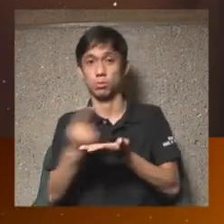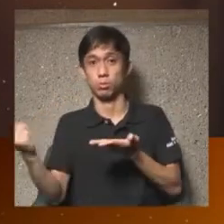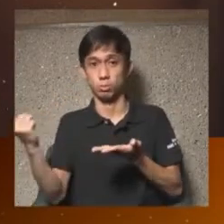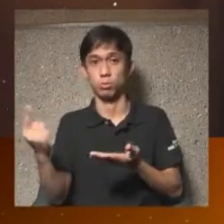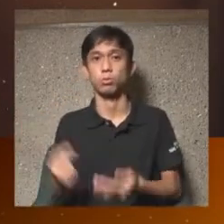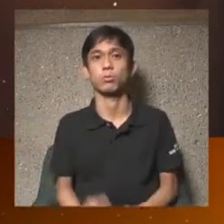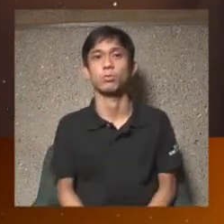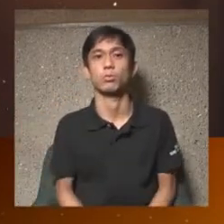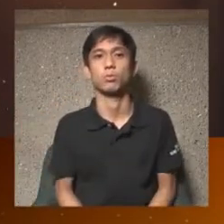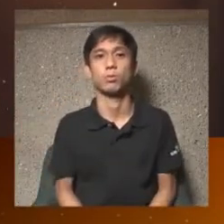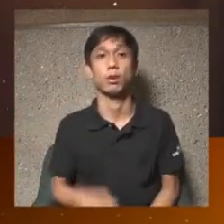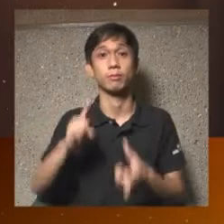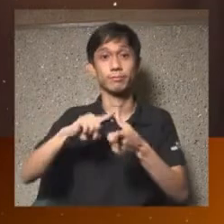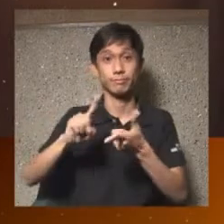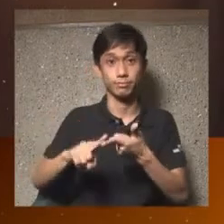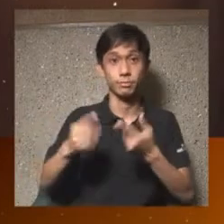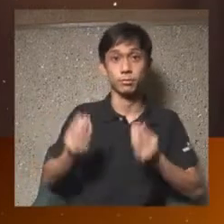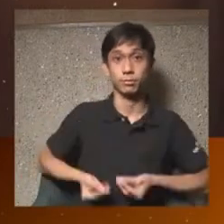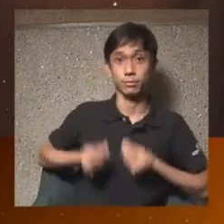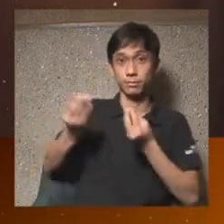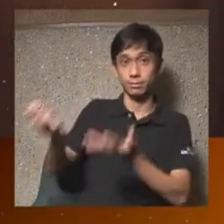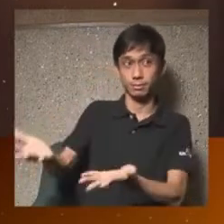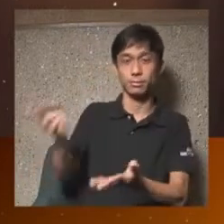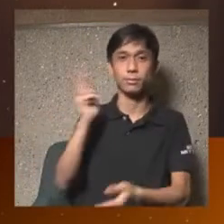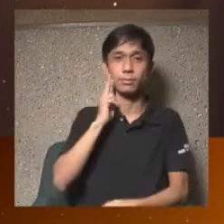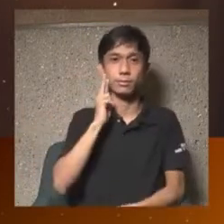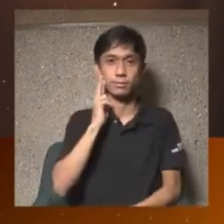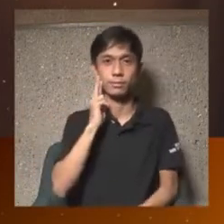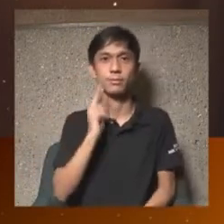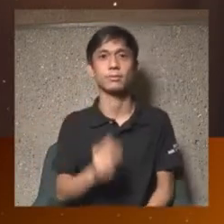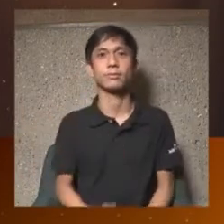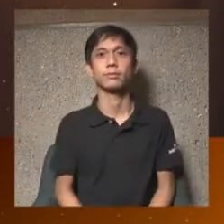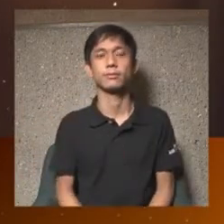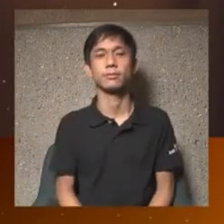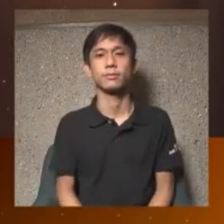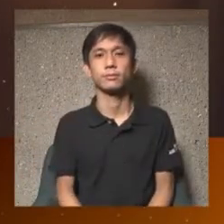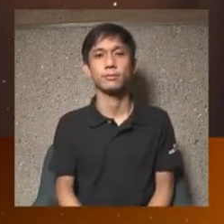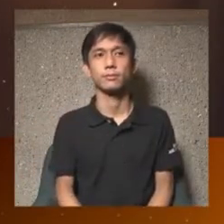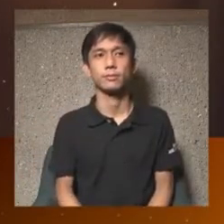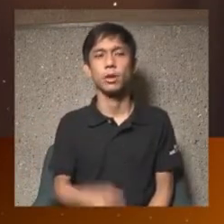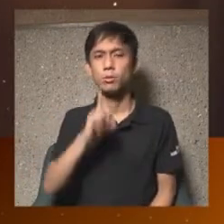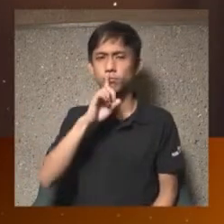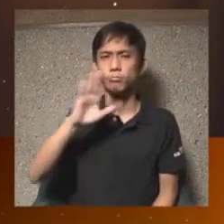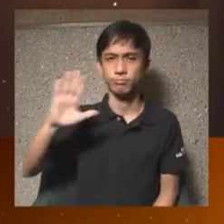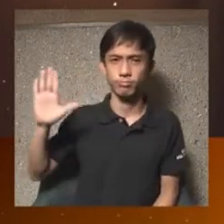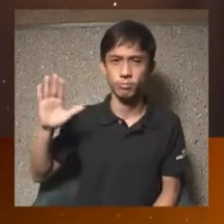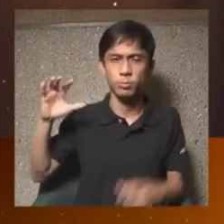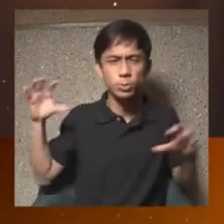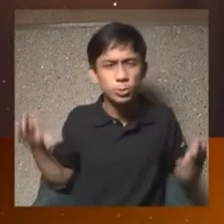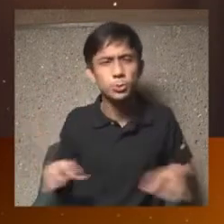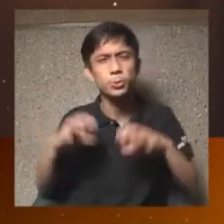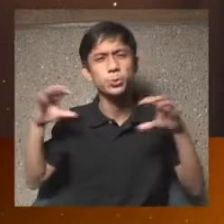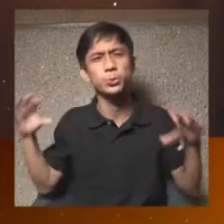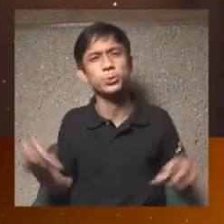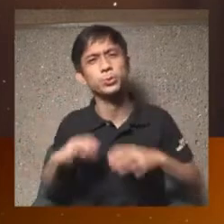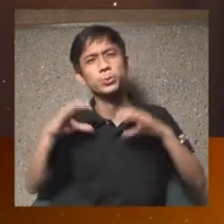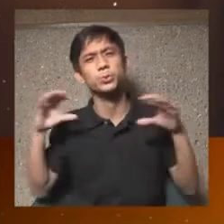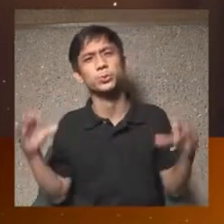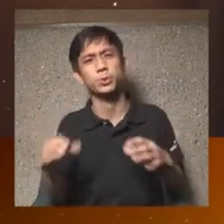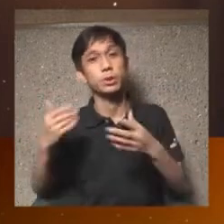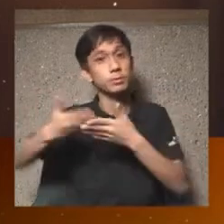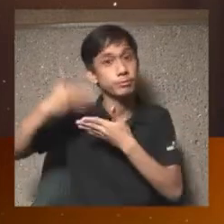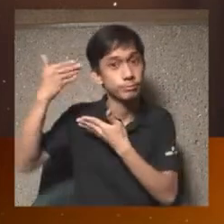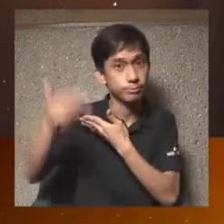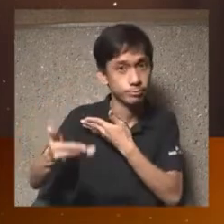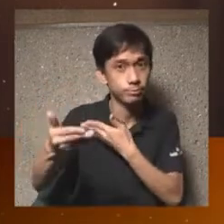We'll give you Rachel too, provided you promise, you promise to work for another 7 years for